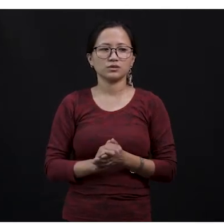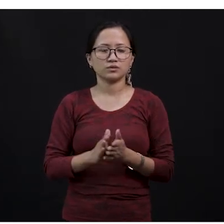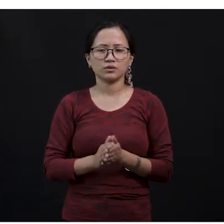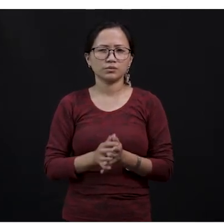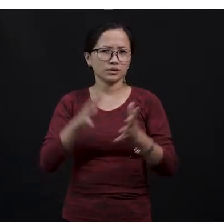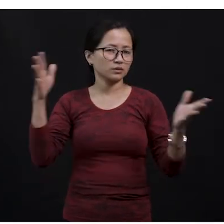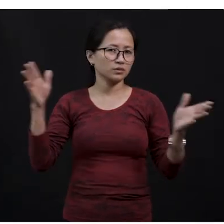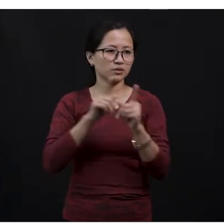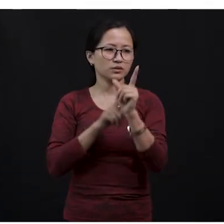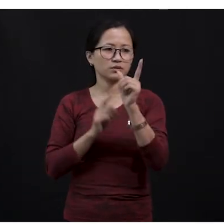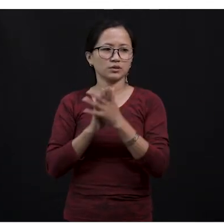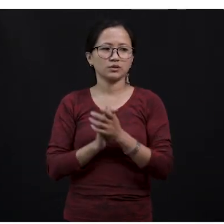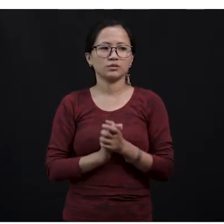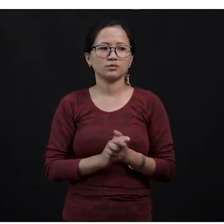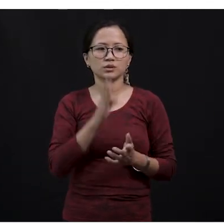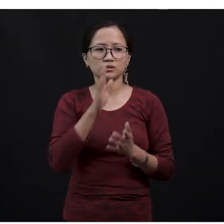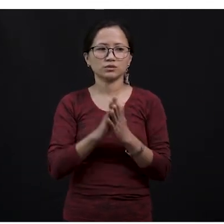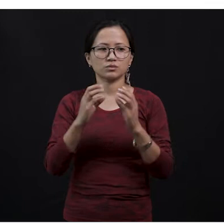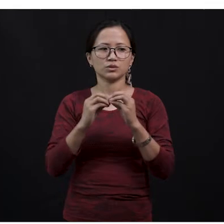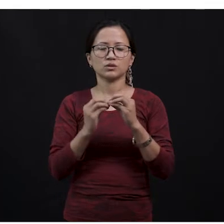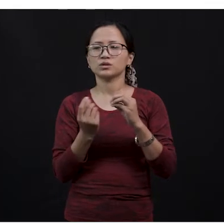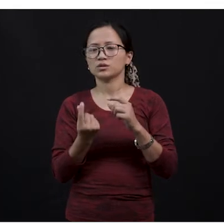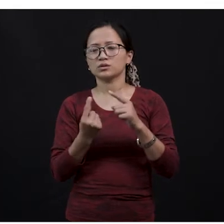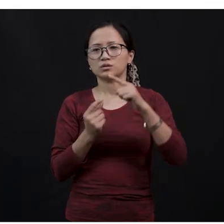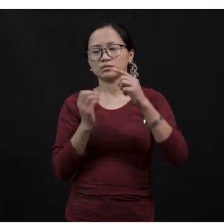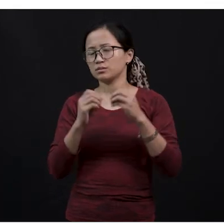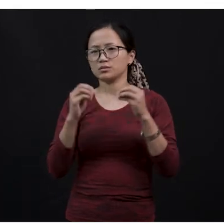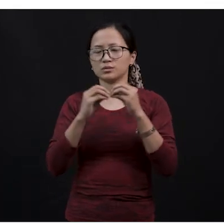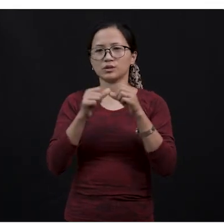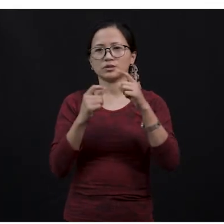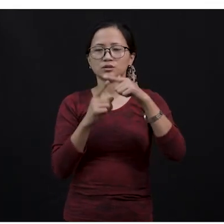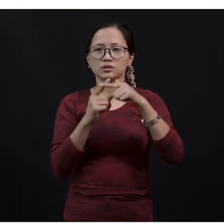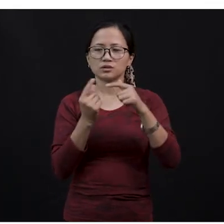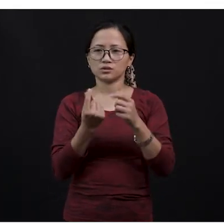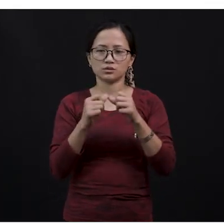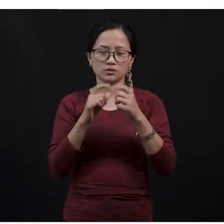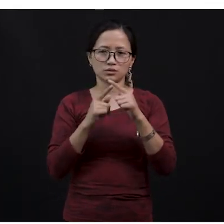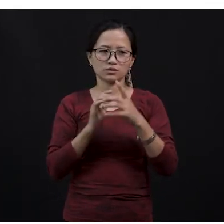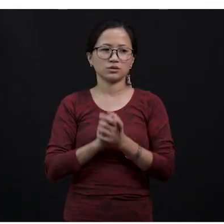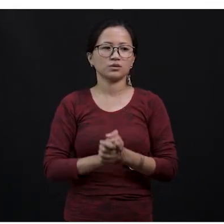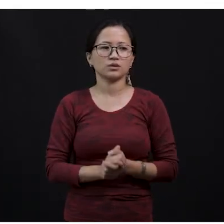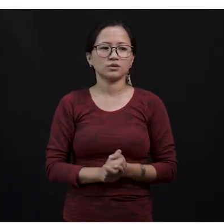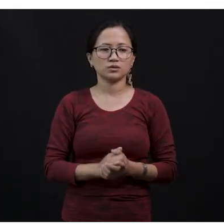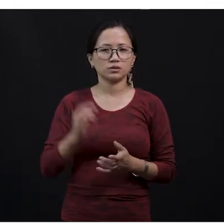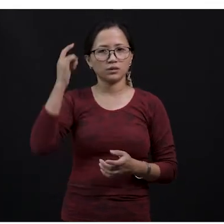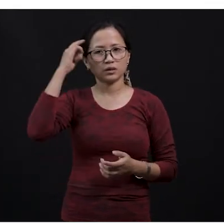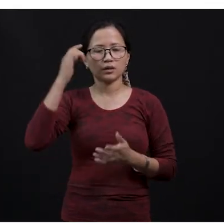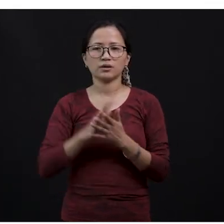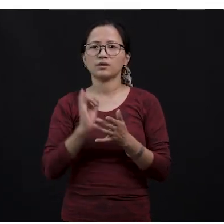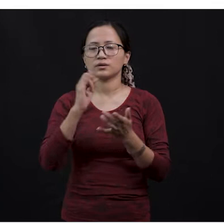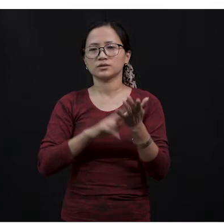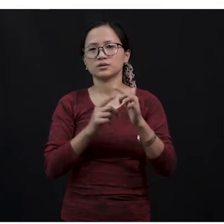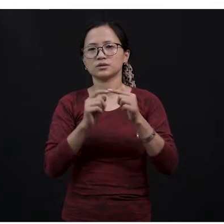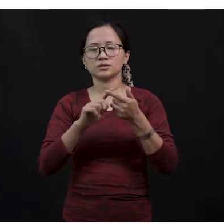of Battuta's intelligence. So Ibn Battuta is one who has given a beautiful account